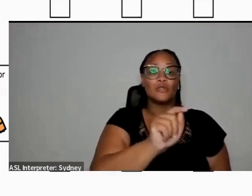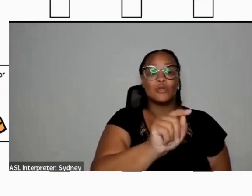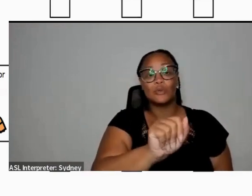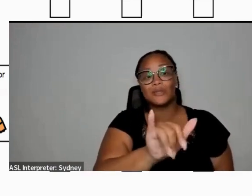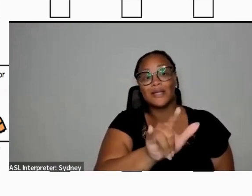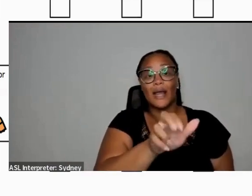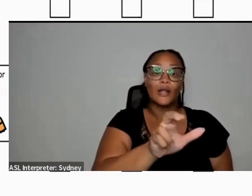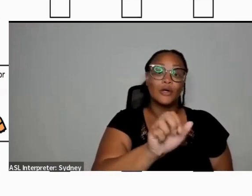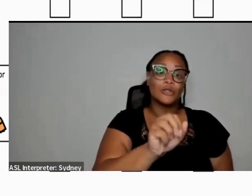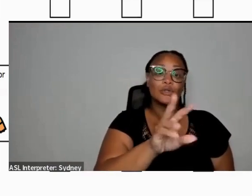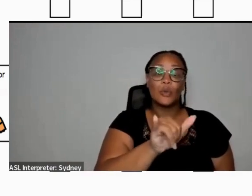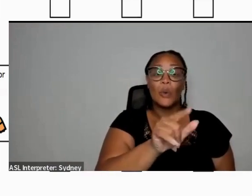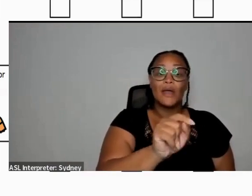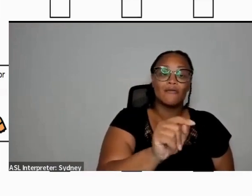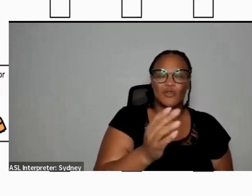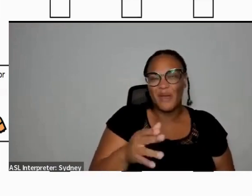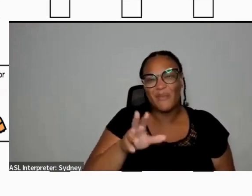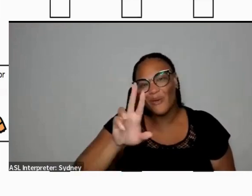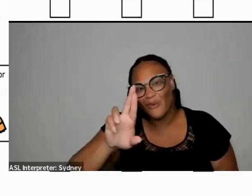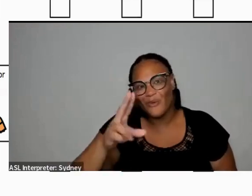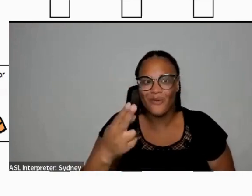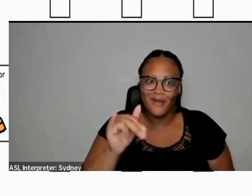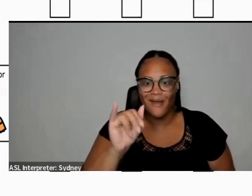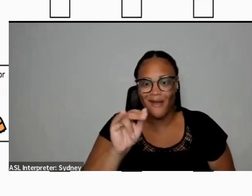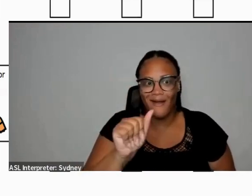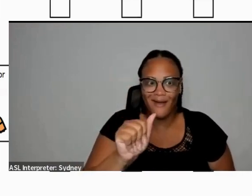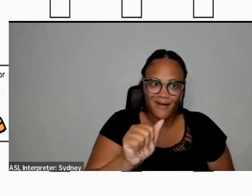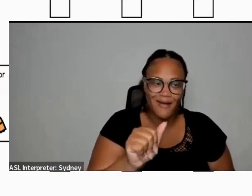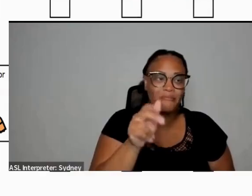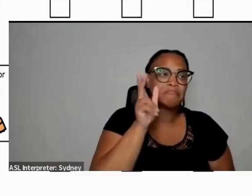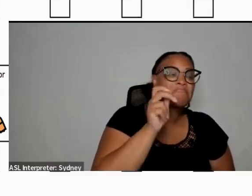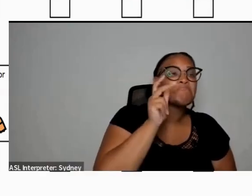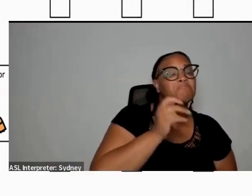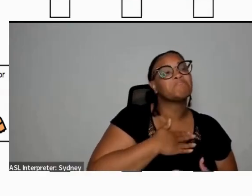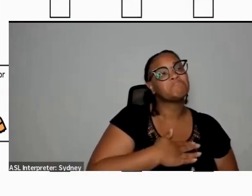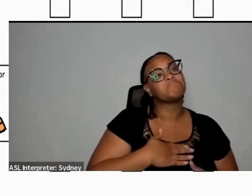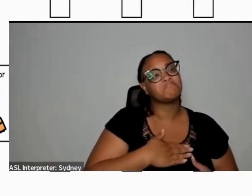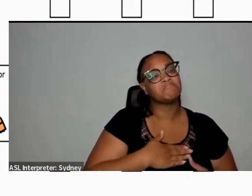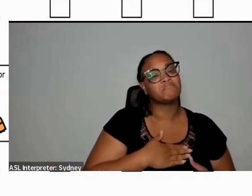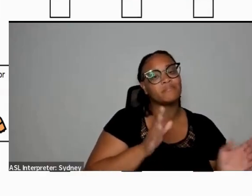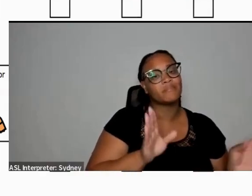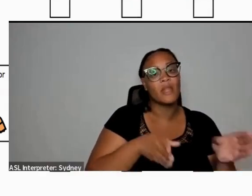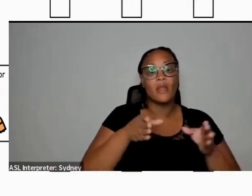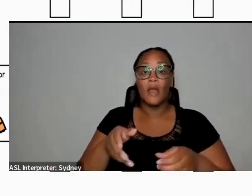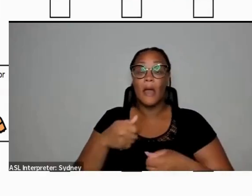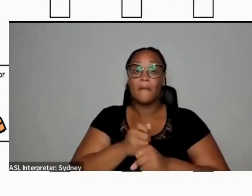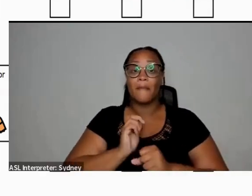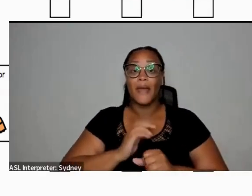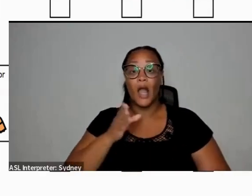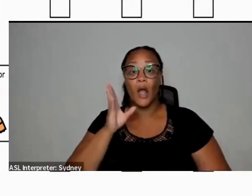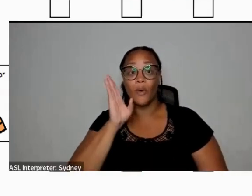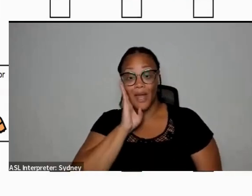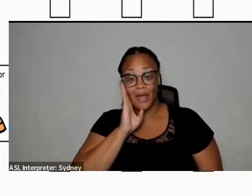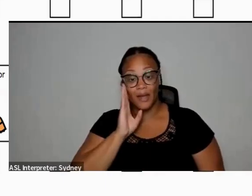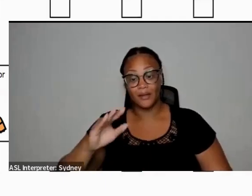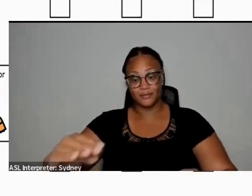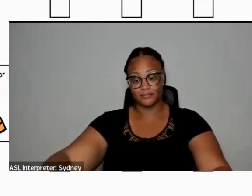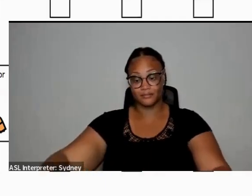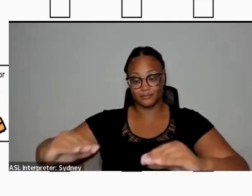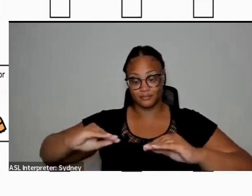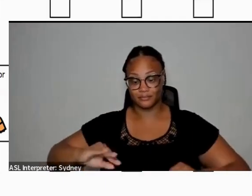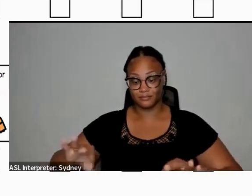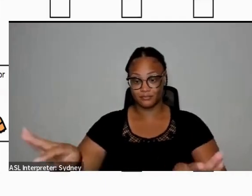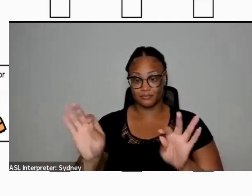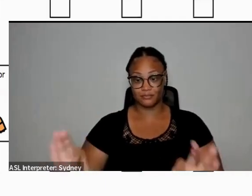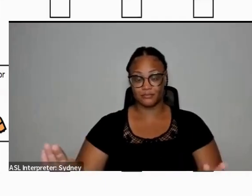Rihanna song, and then we're going to make our bed. And then we're going to, after do that, we're going to play